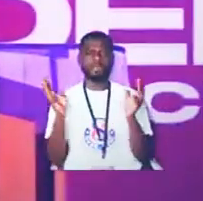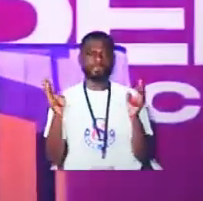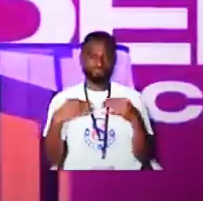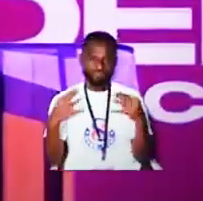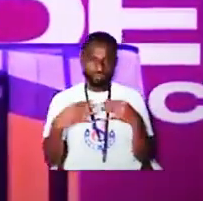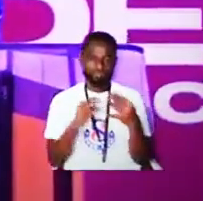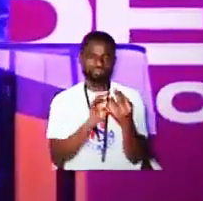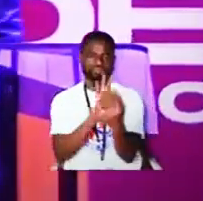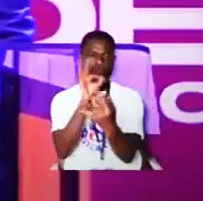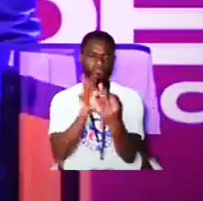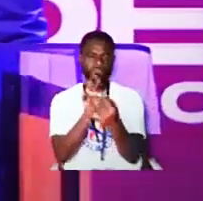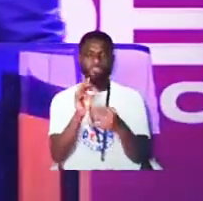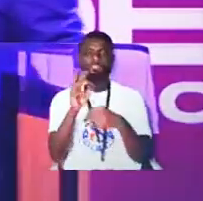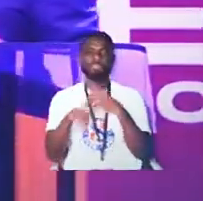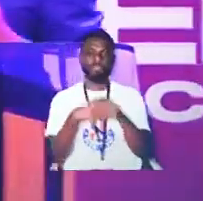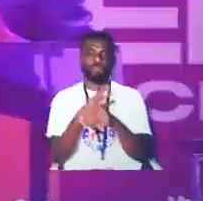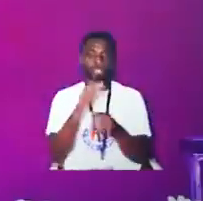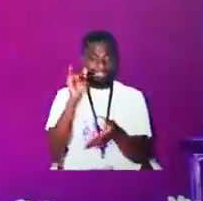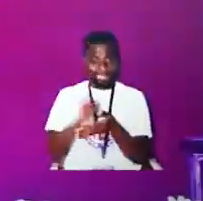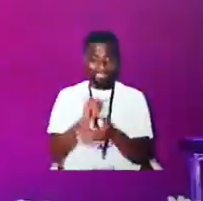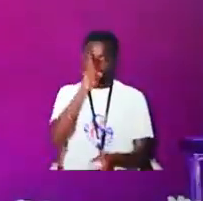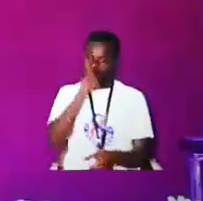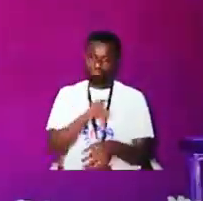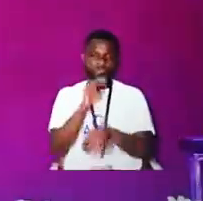That is where the ministry is. So